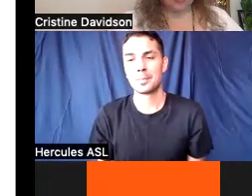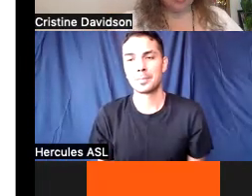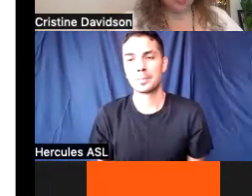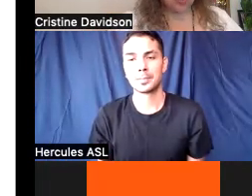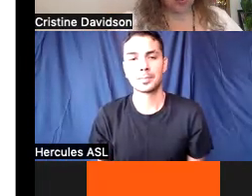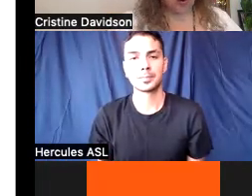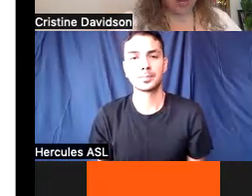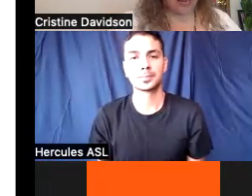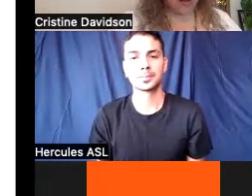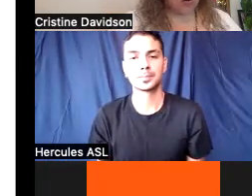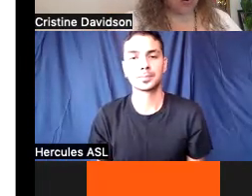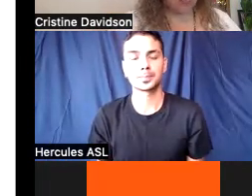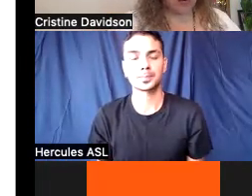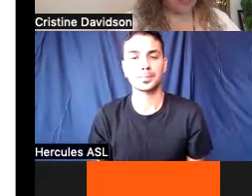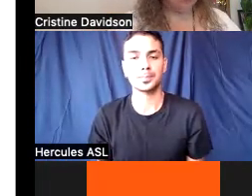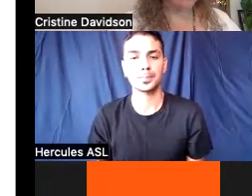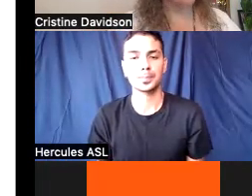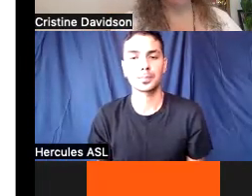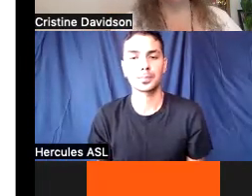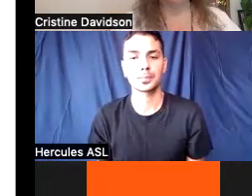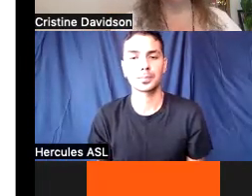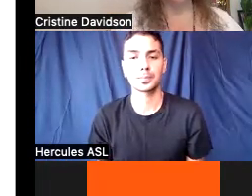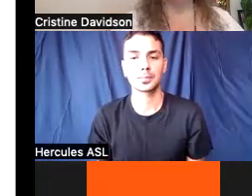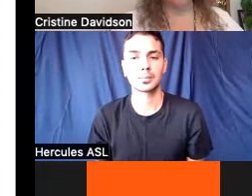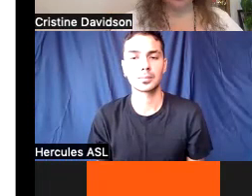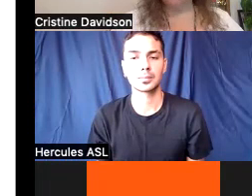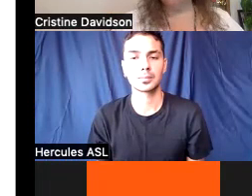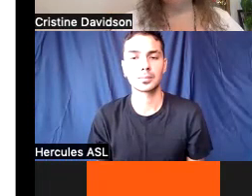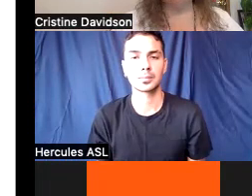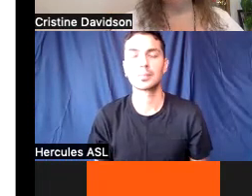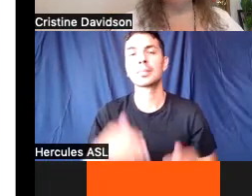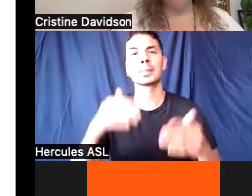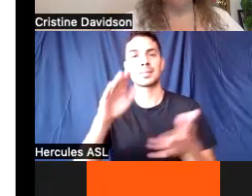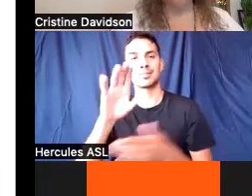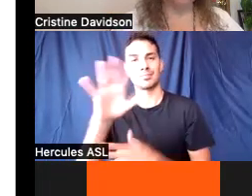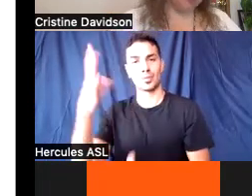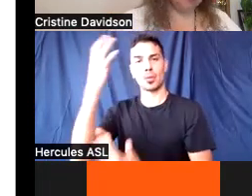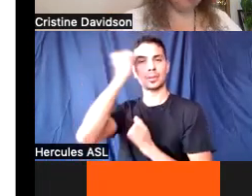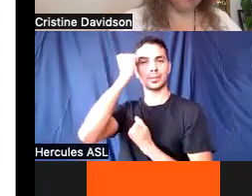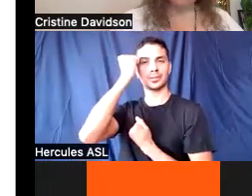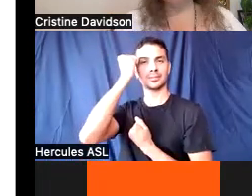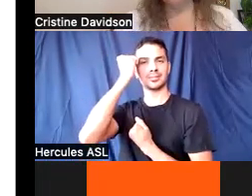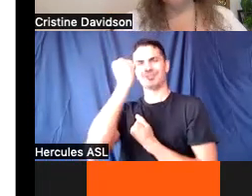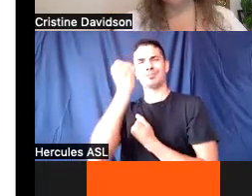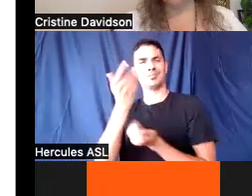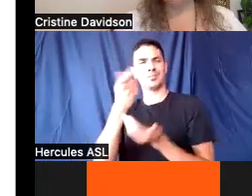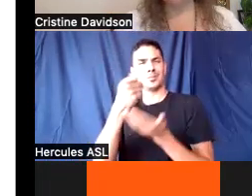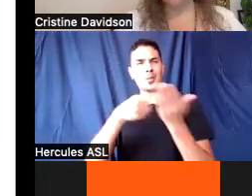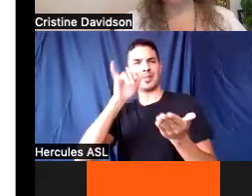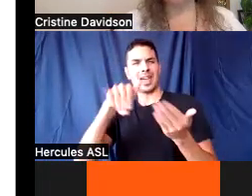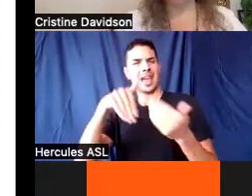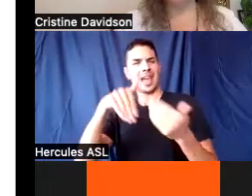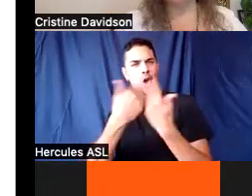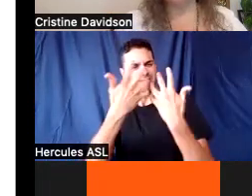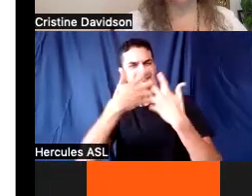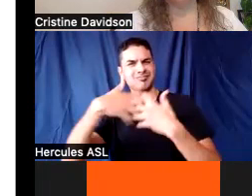Okay, so how does colonization work? You know, that's a big question. We're